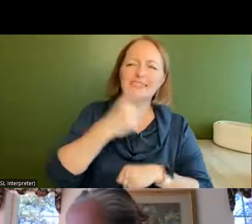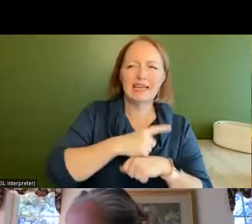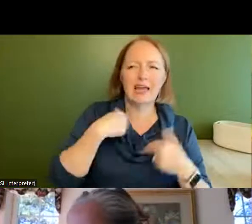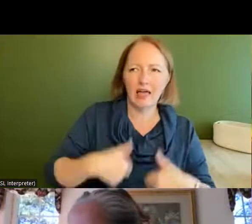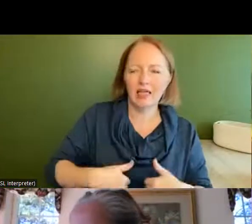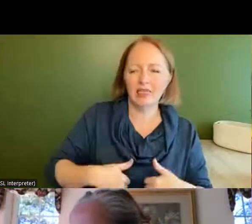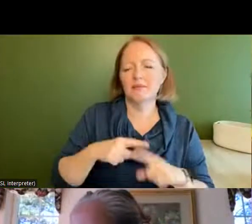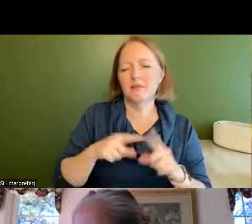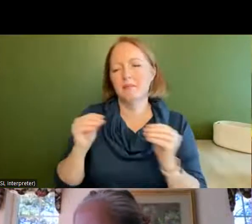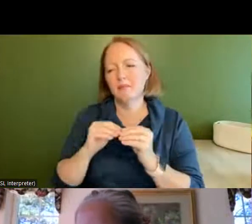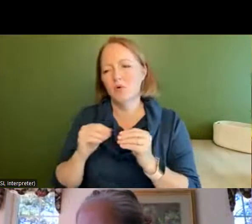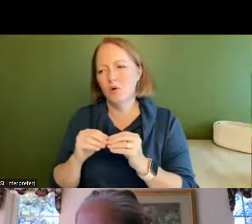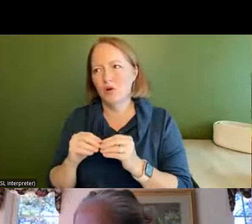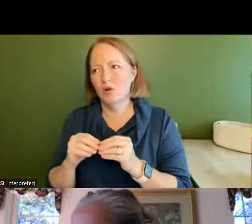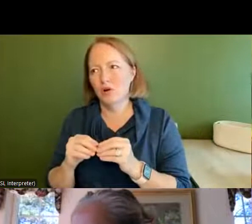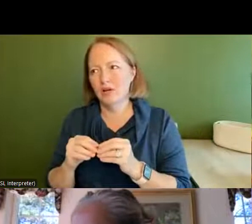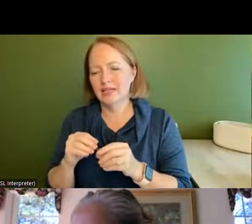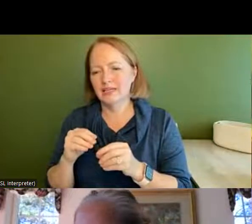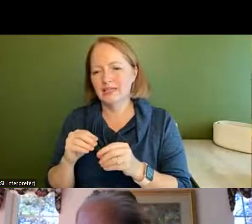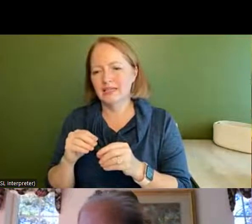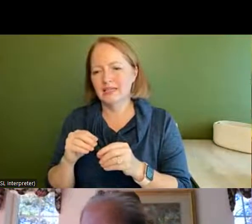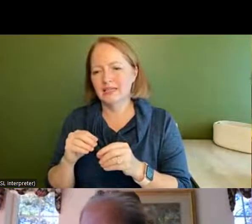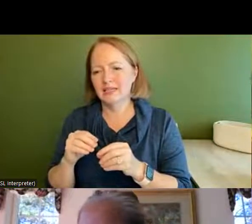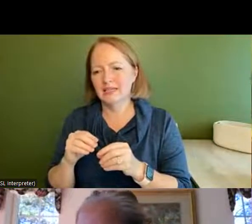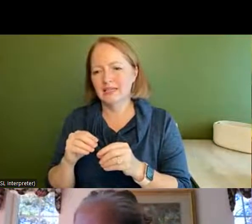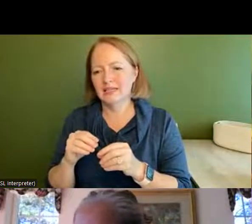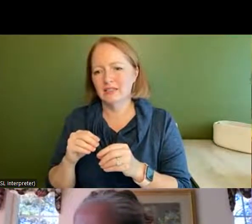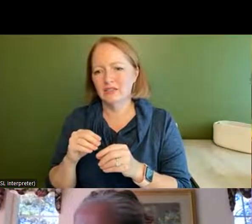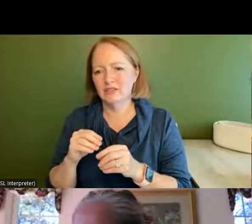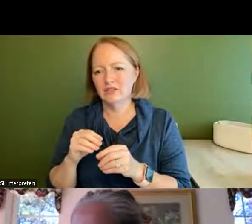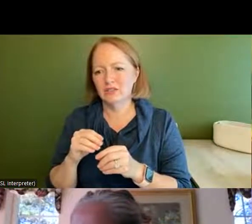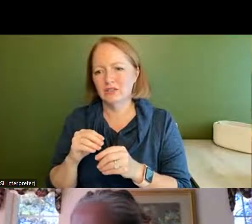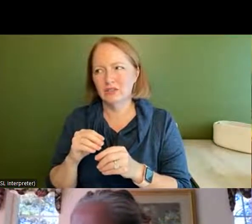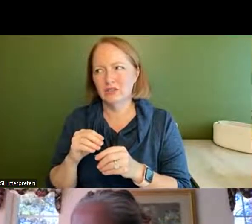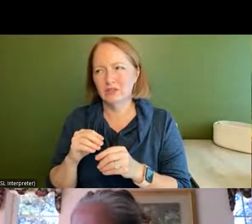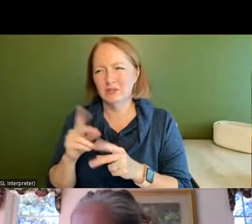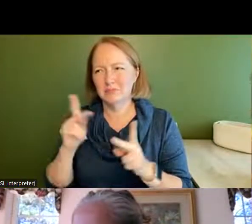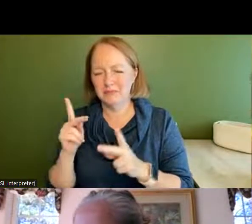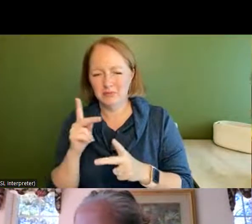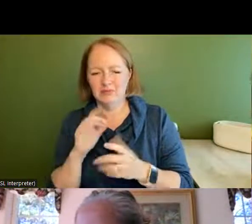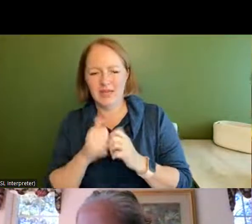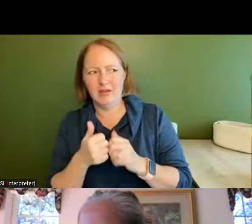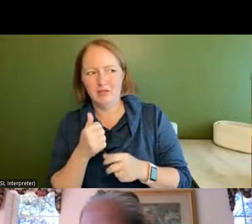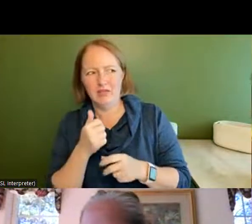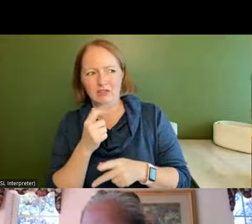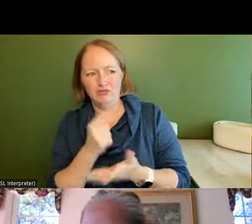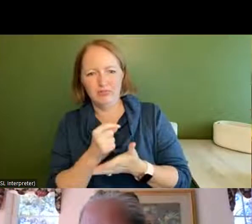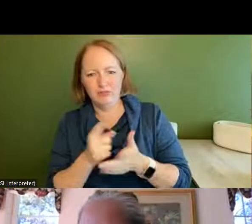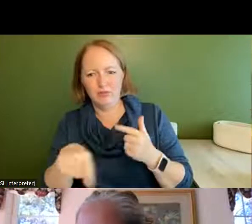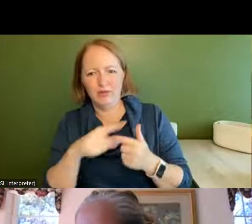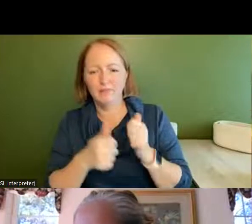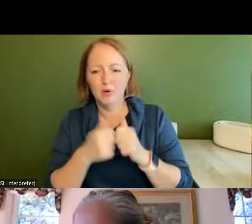I've witnessed firsthand the treatment of direct care staff, mostly